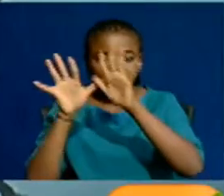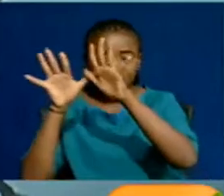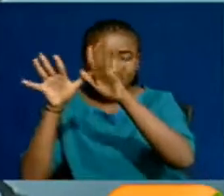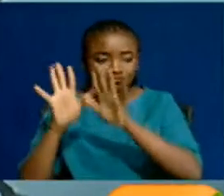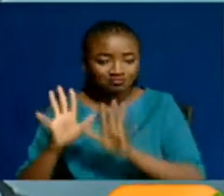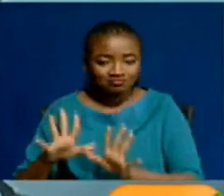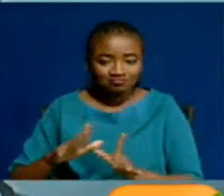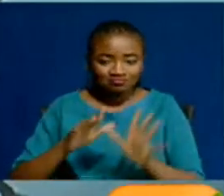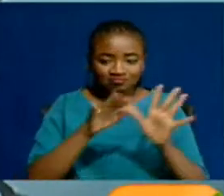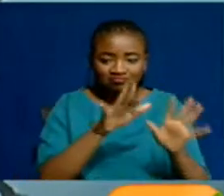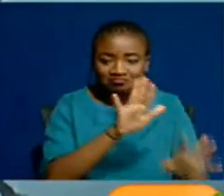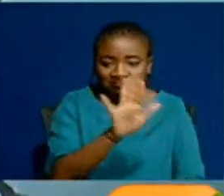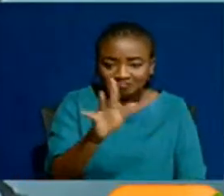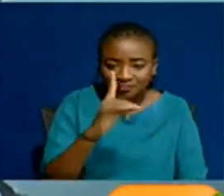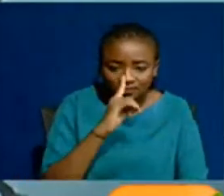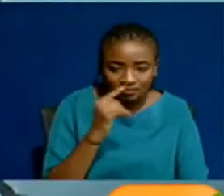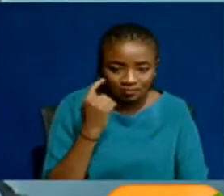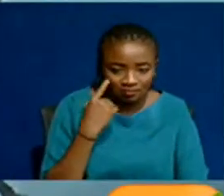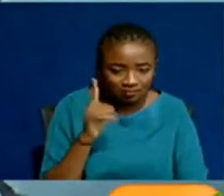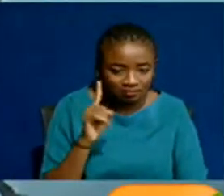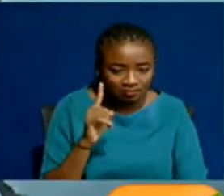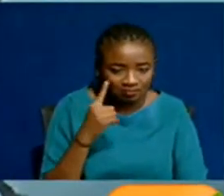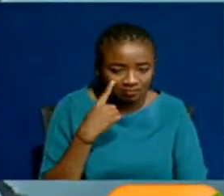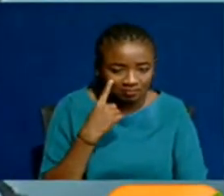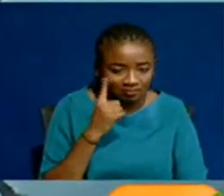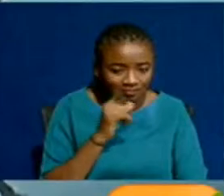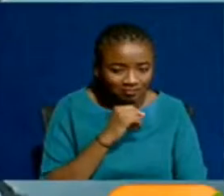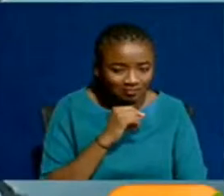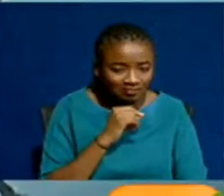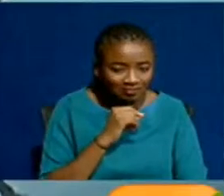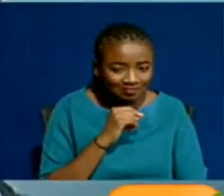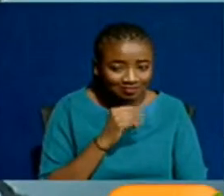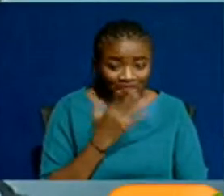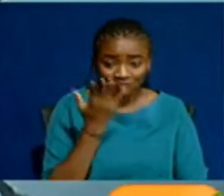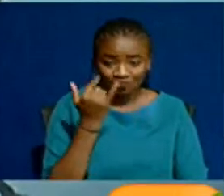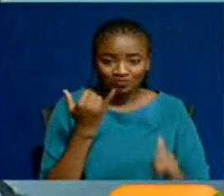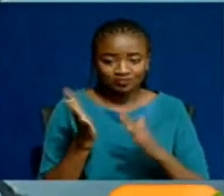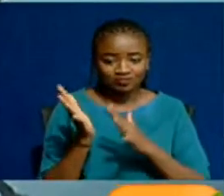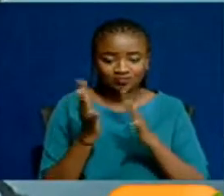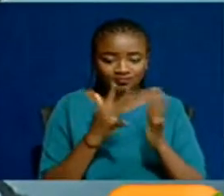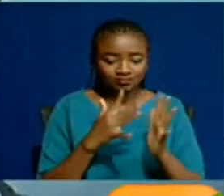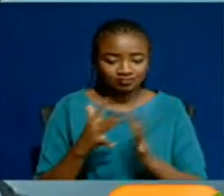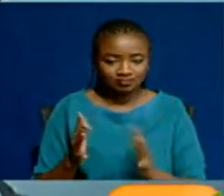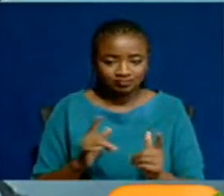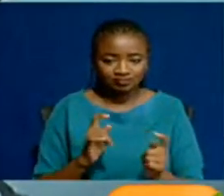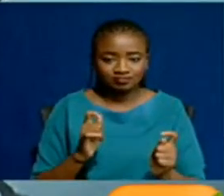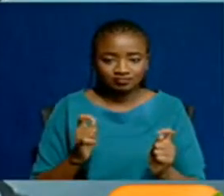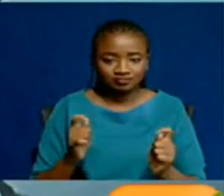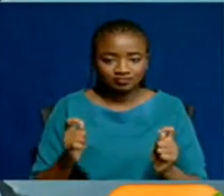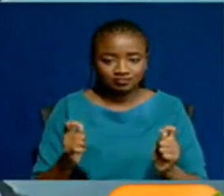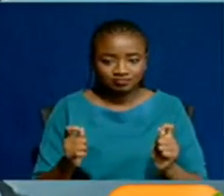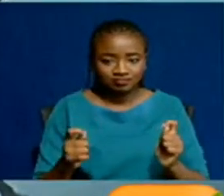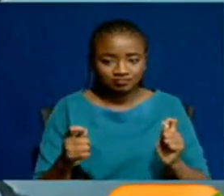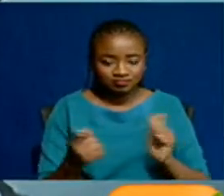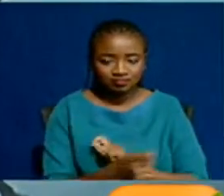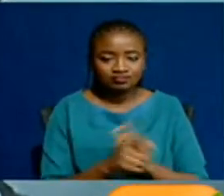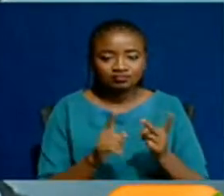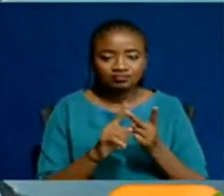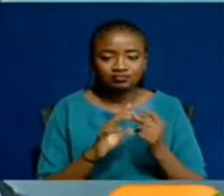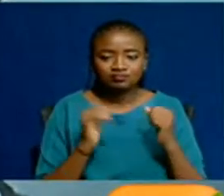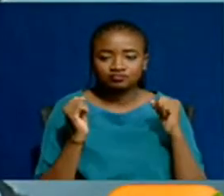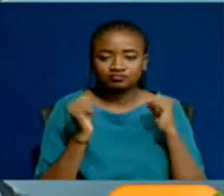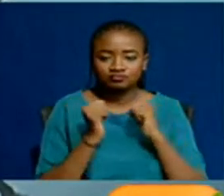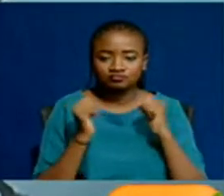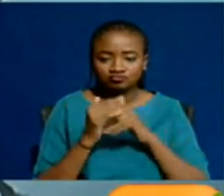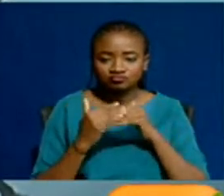neighborhoods recently. Well, as the seasons shift and the chill of winter sets